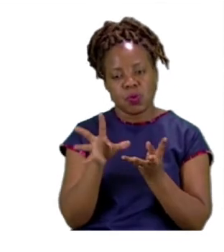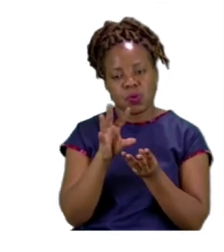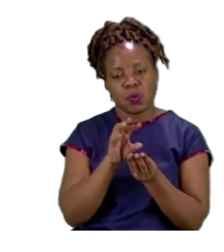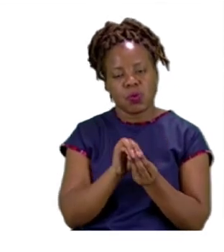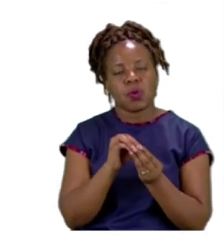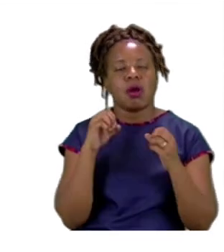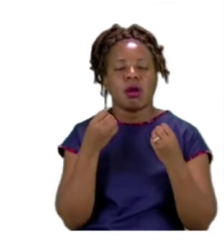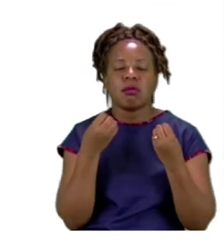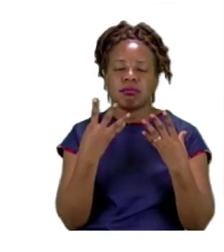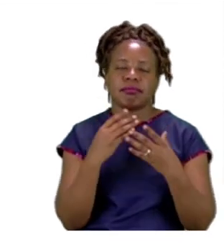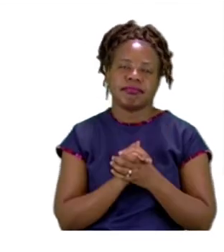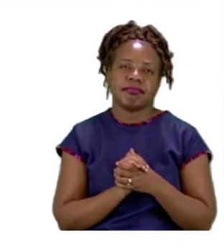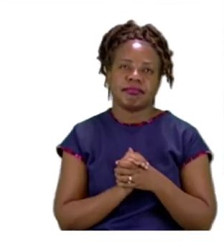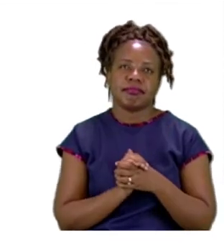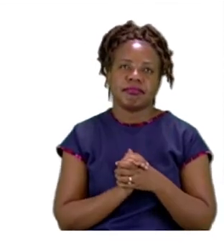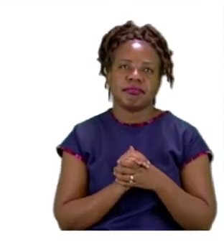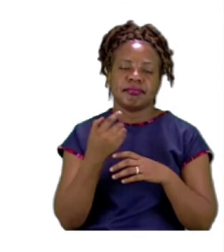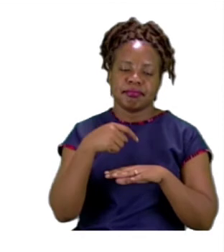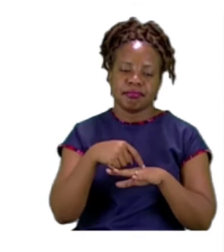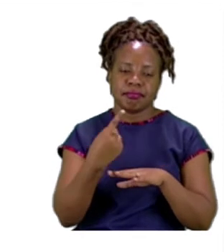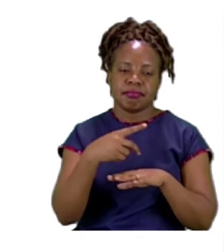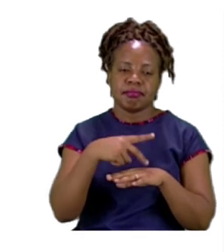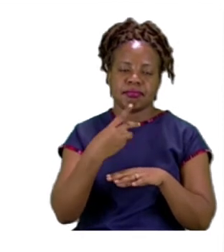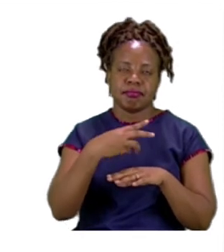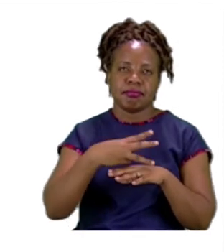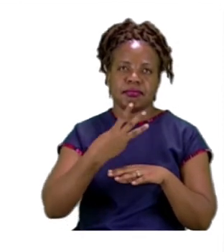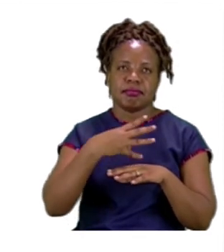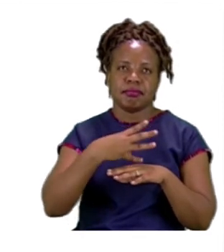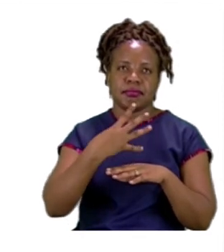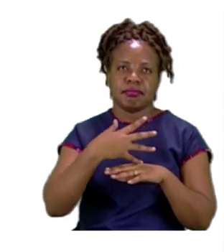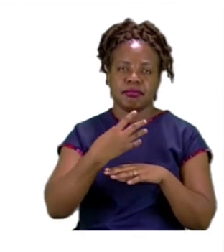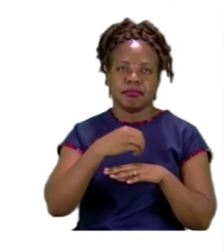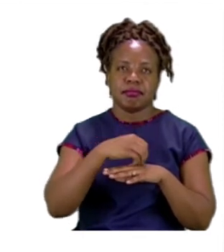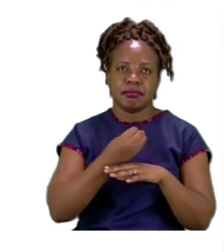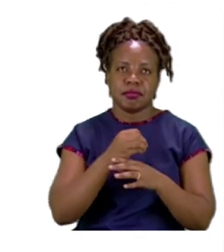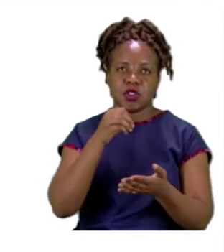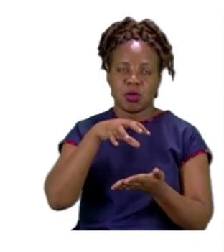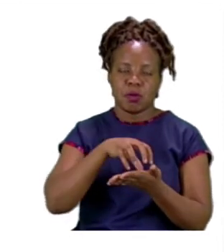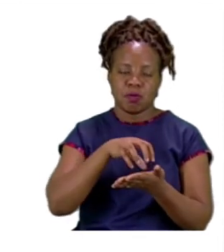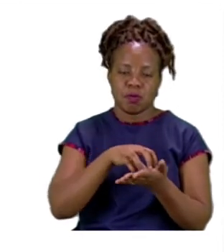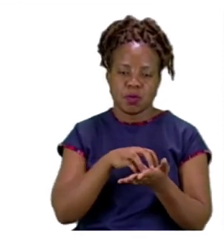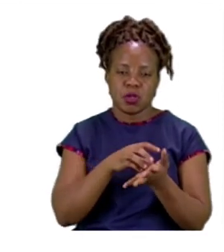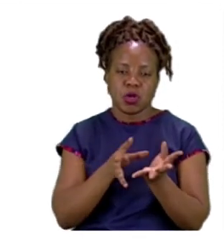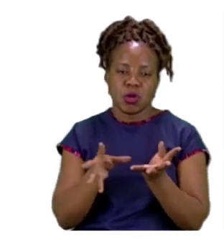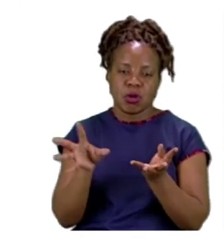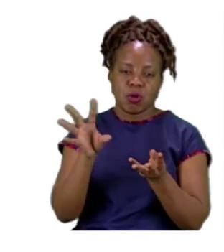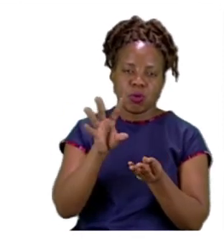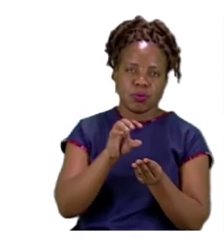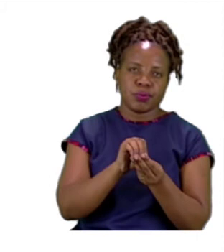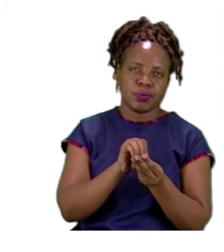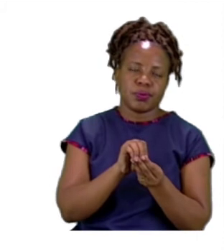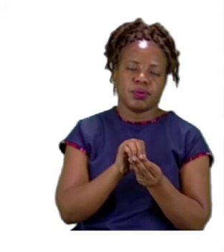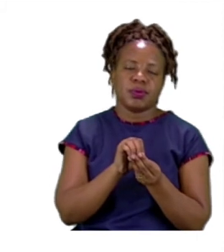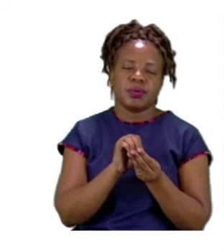up all the pies according to the 20. Remember, one pie we can